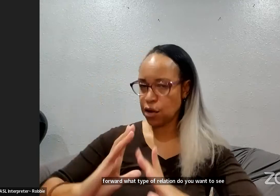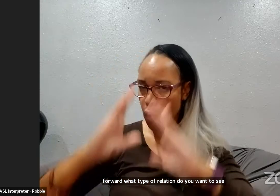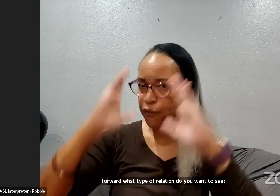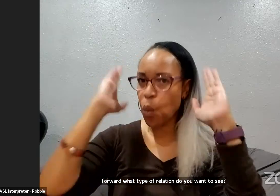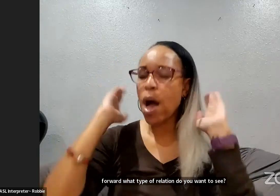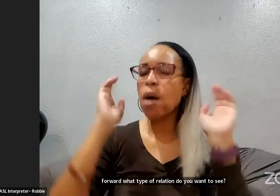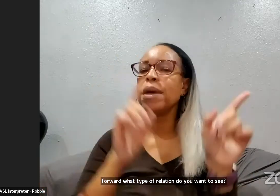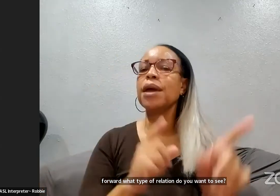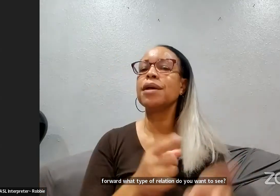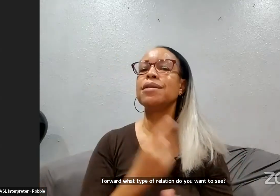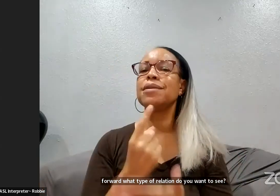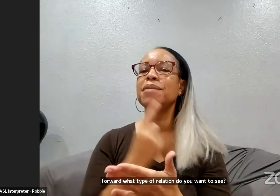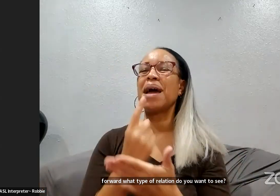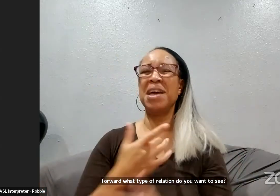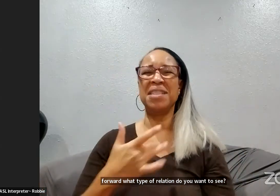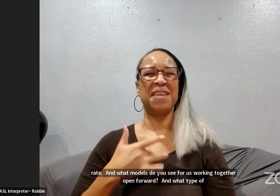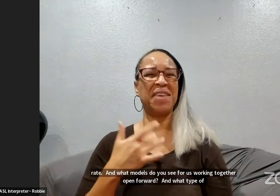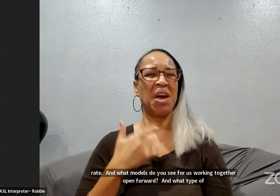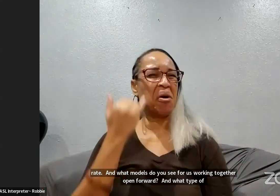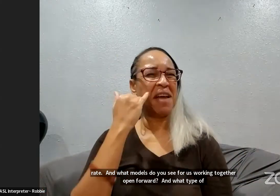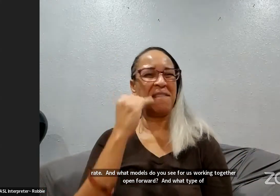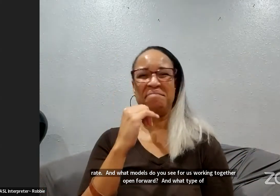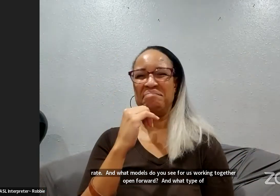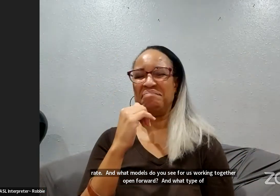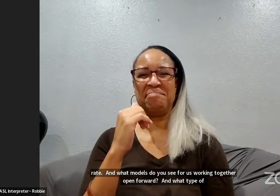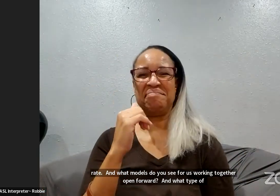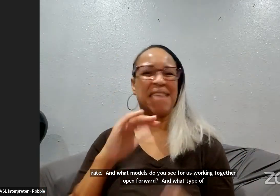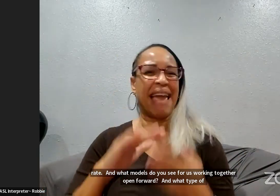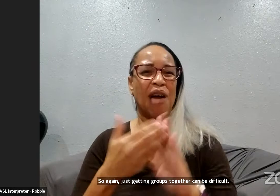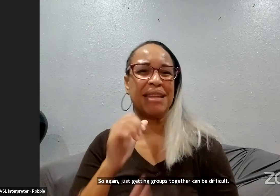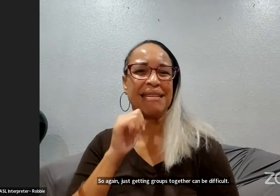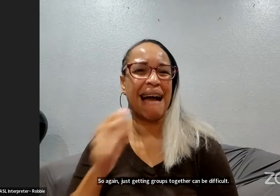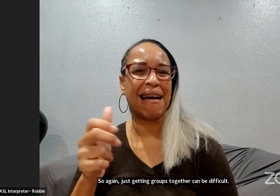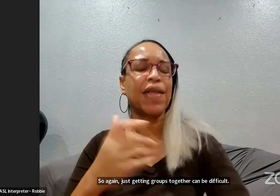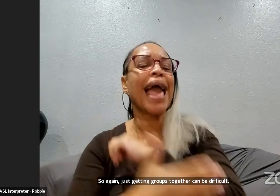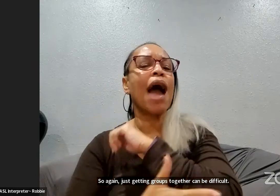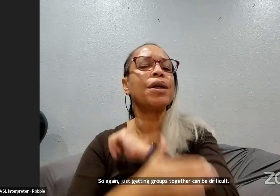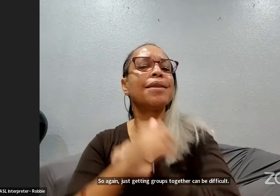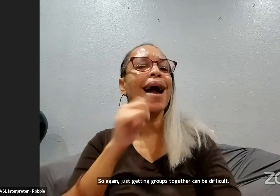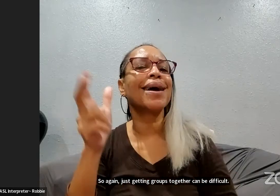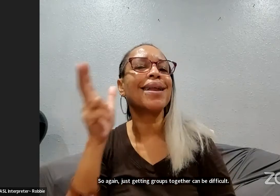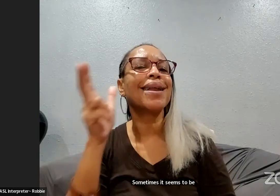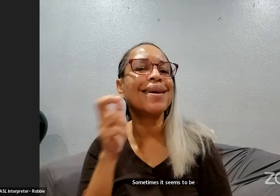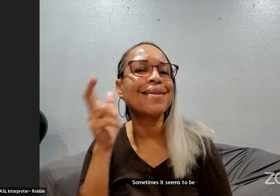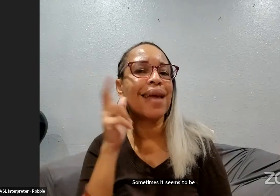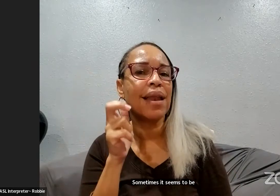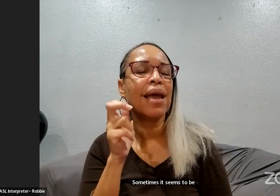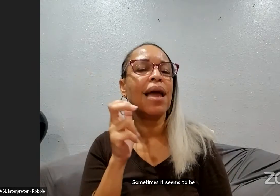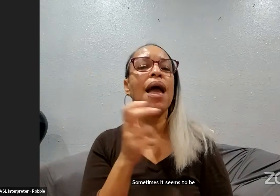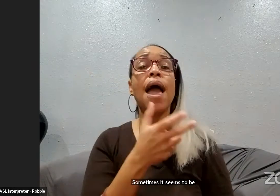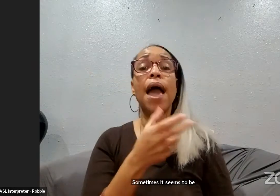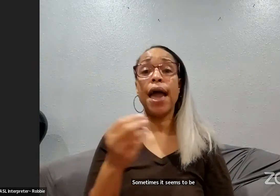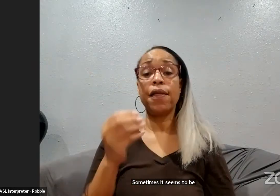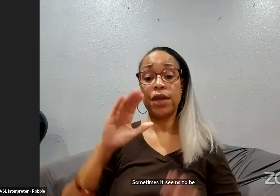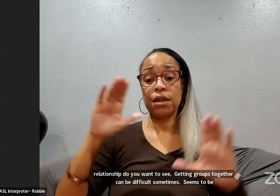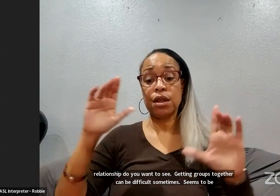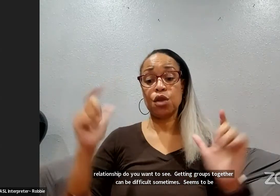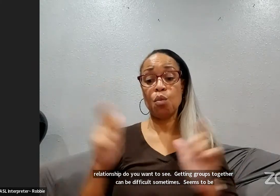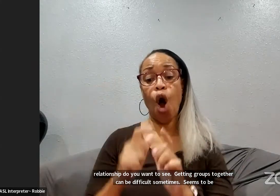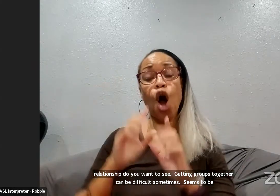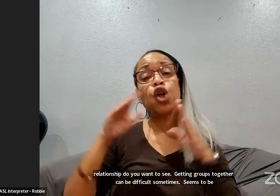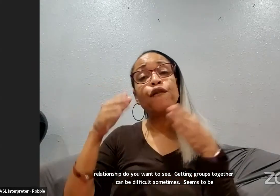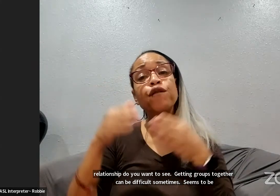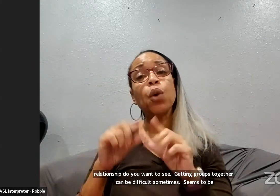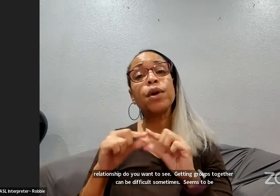they feel that the county won't listen, and having kind of these smaller geographically focused groups.